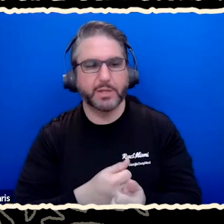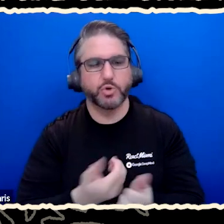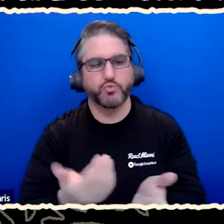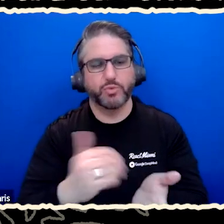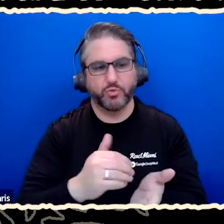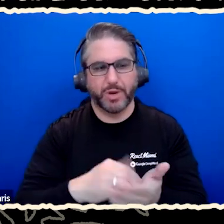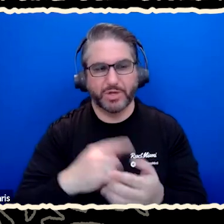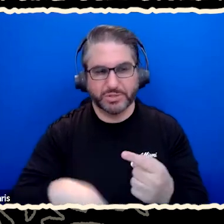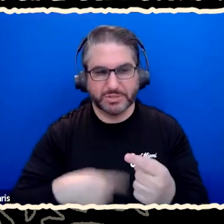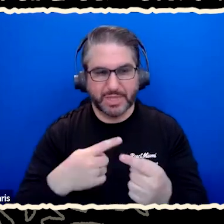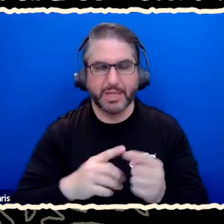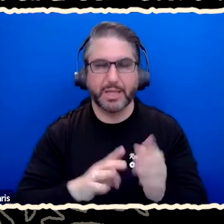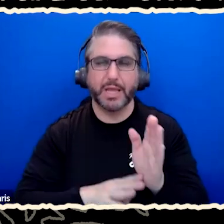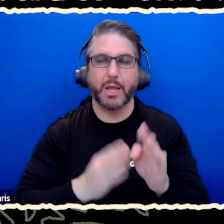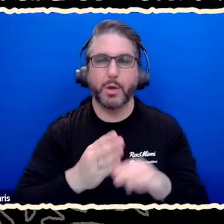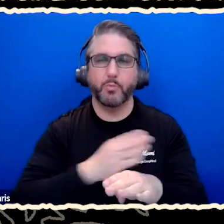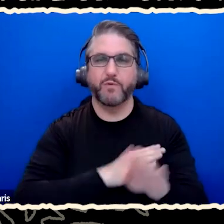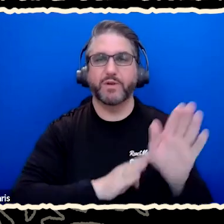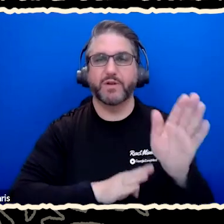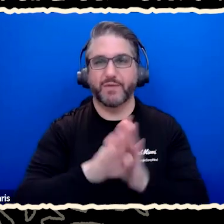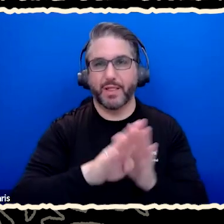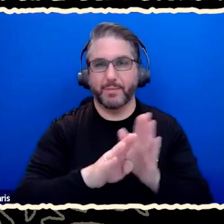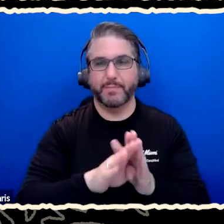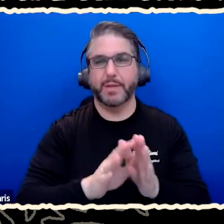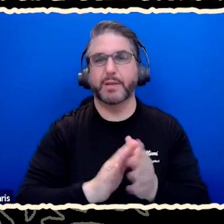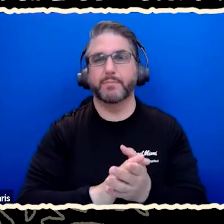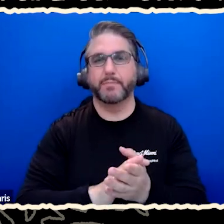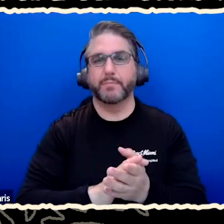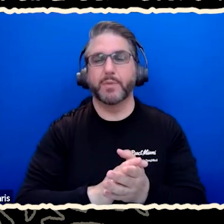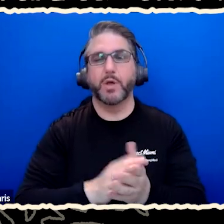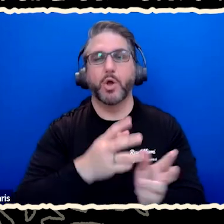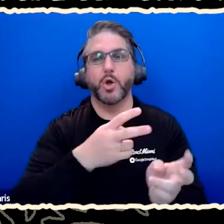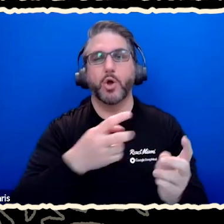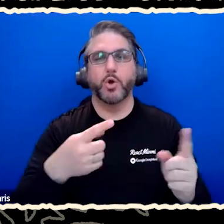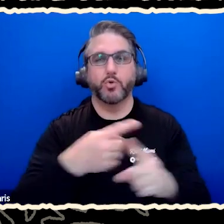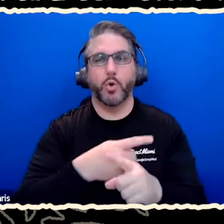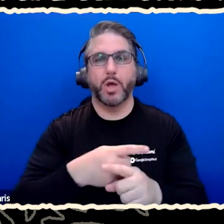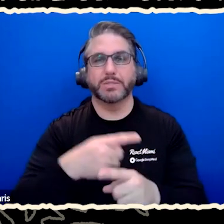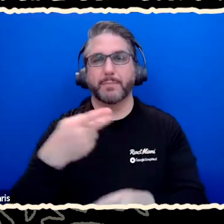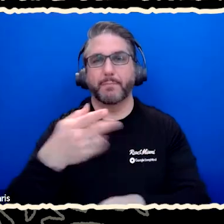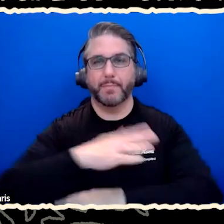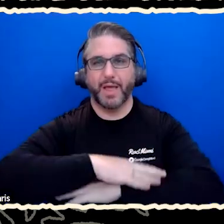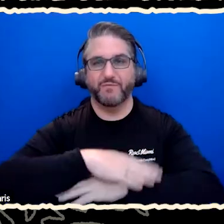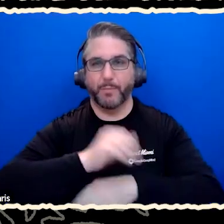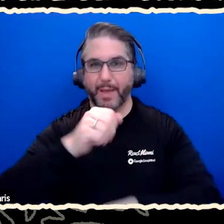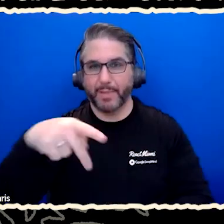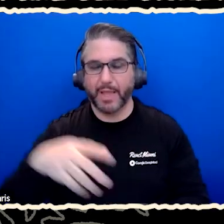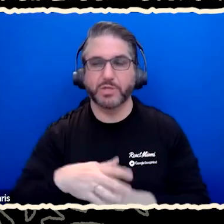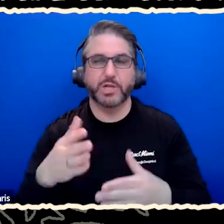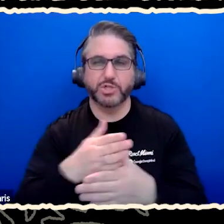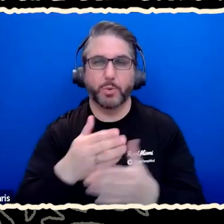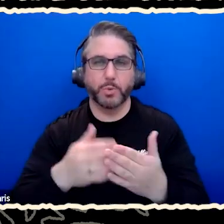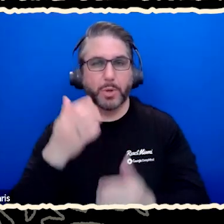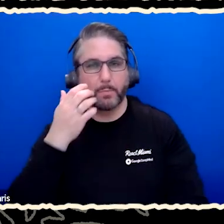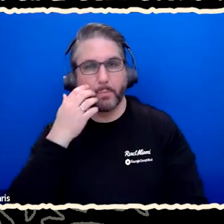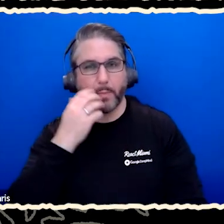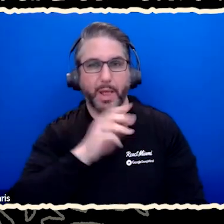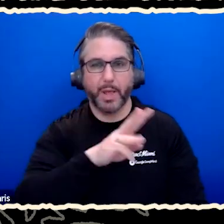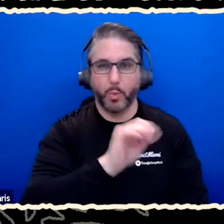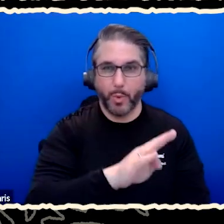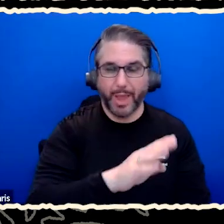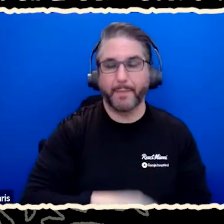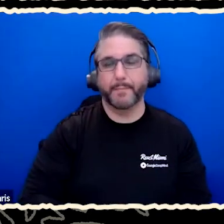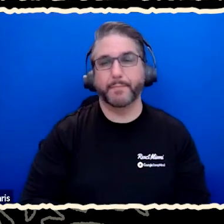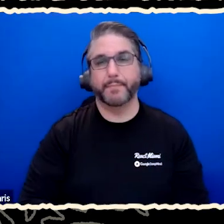improved developer experience with hot reload, cross-platform applications, sharing between mobile and web, possibly if you